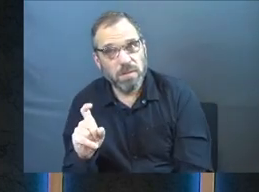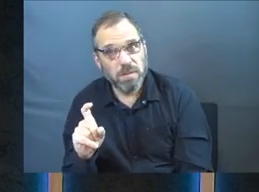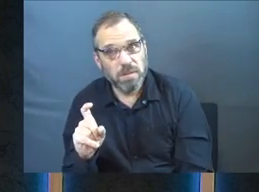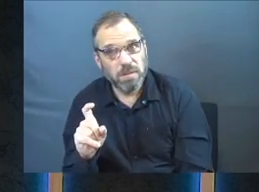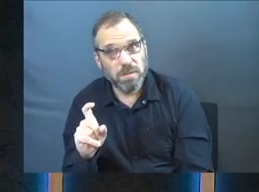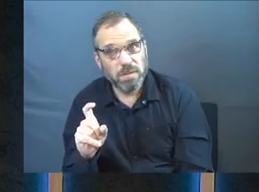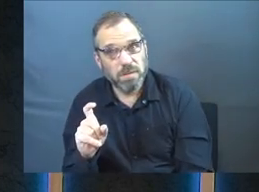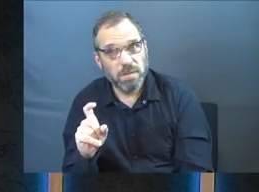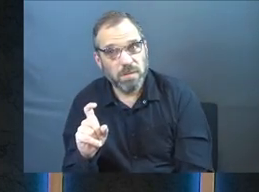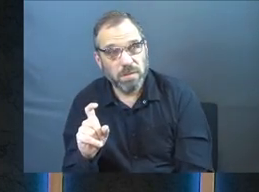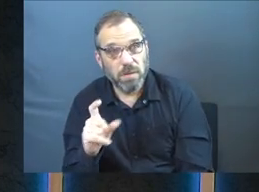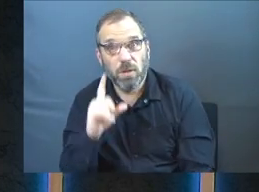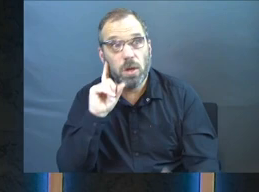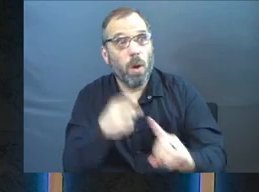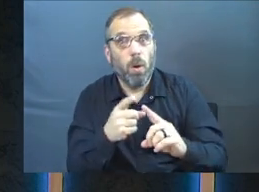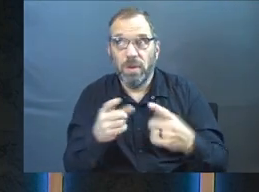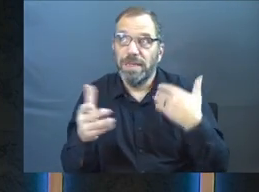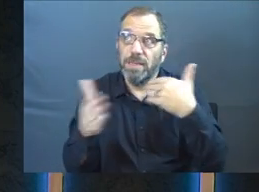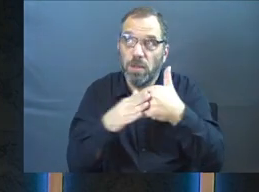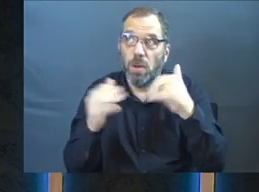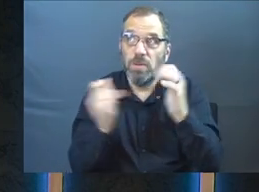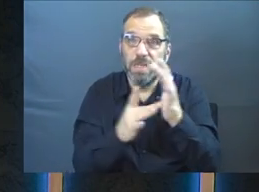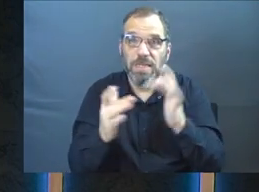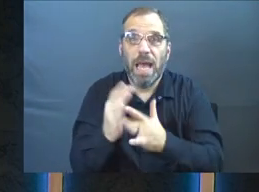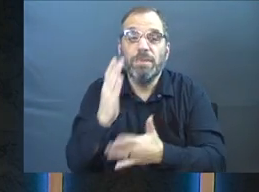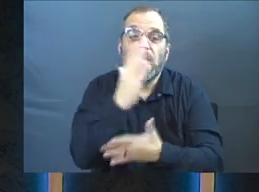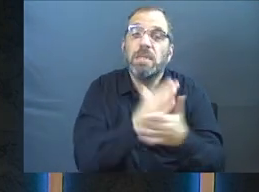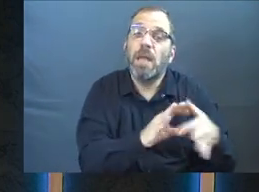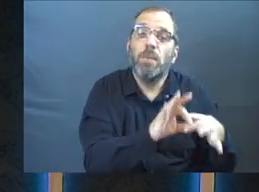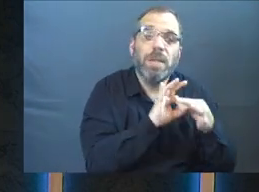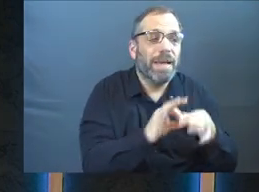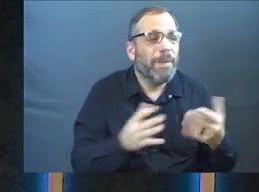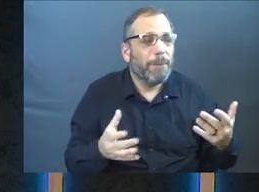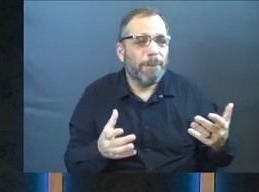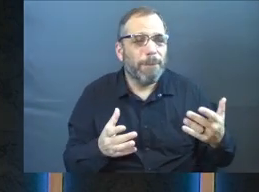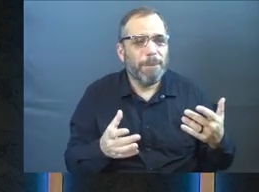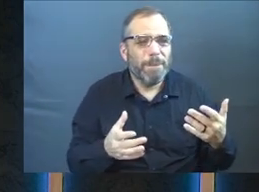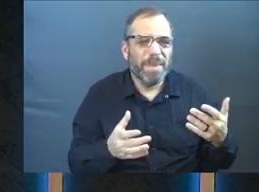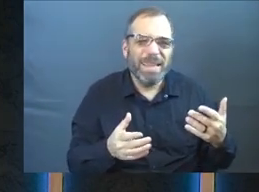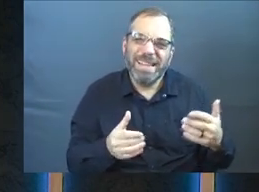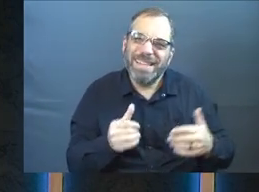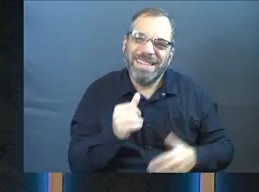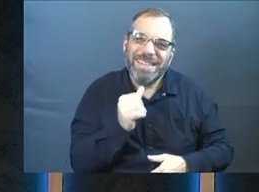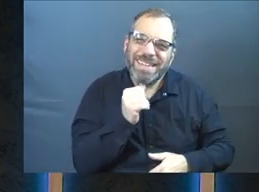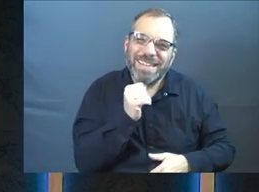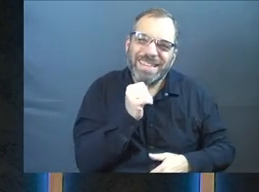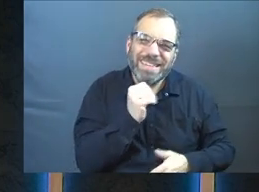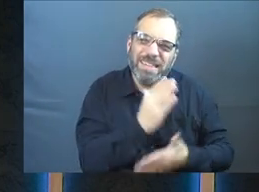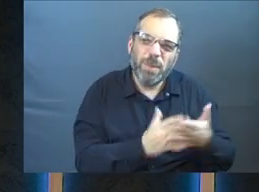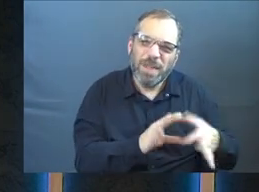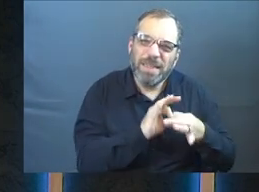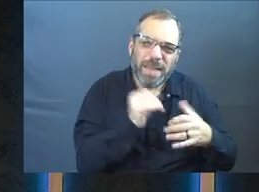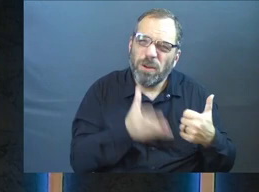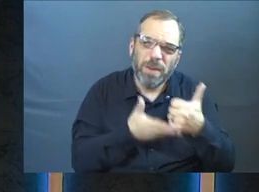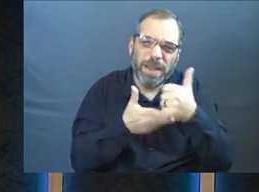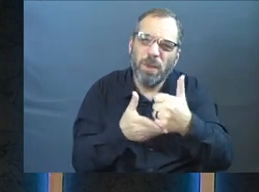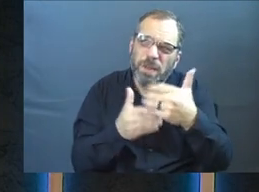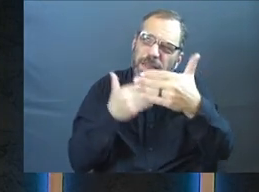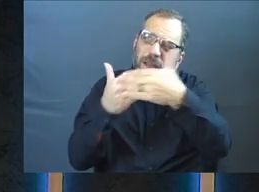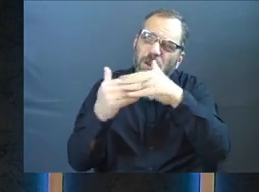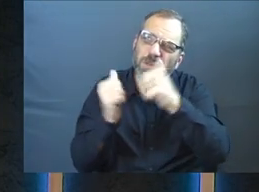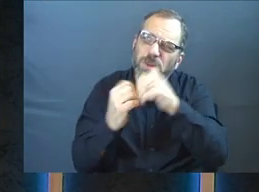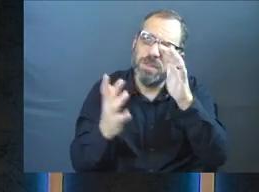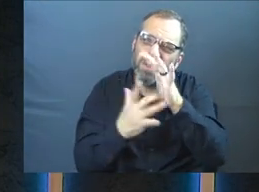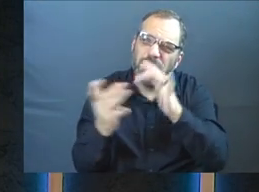Amen? And sometimes some relationships, they're just not in that place where they're going to help you do that. And it's